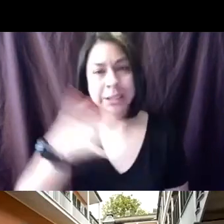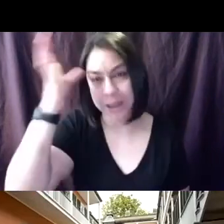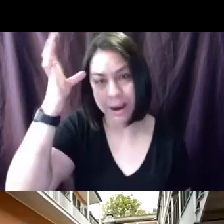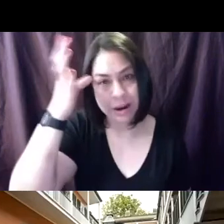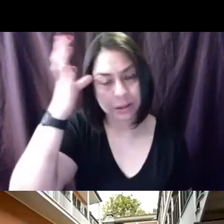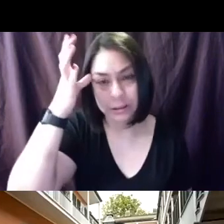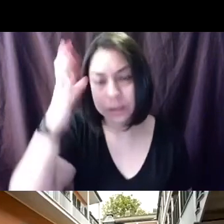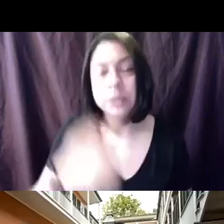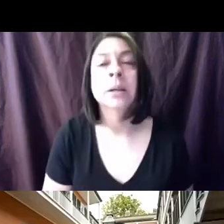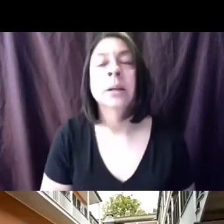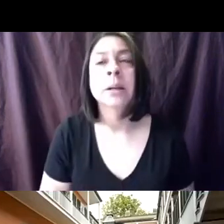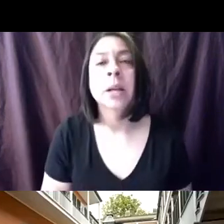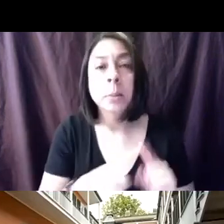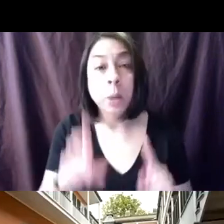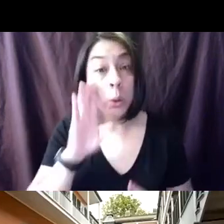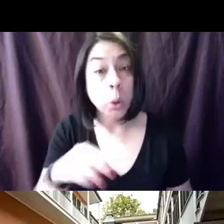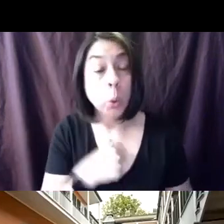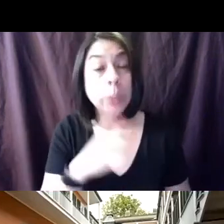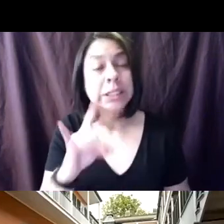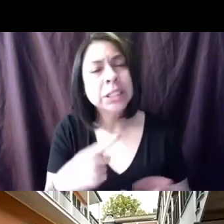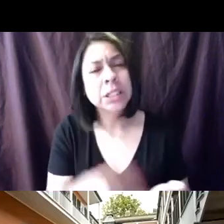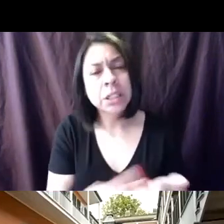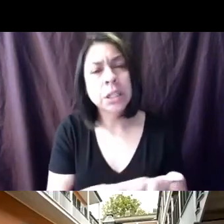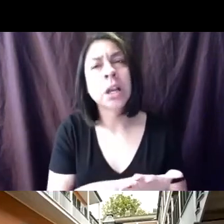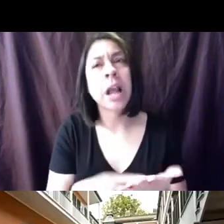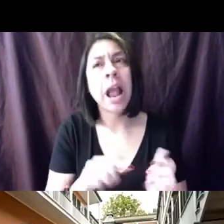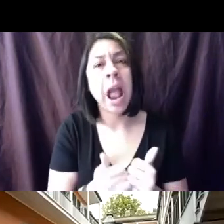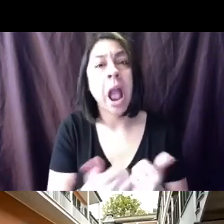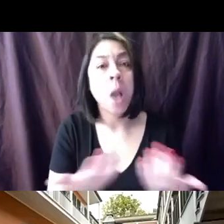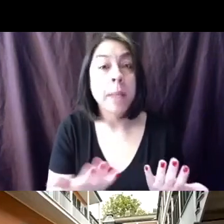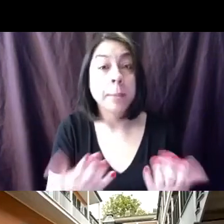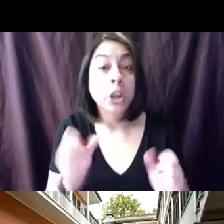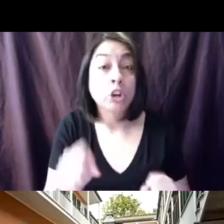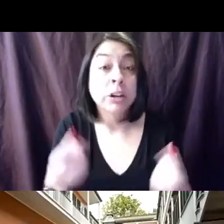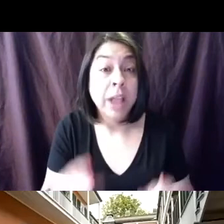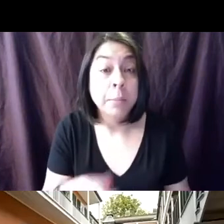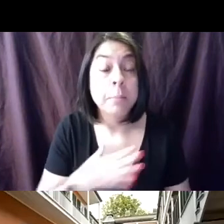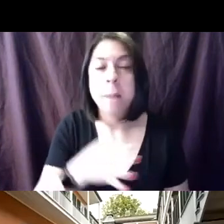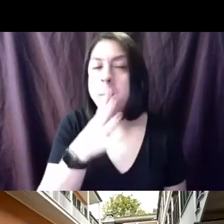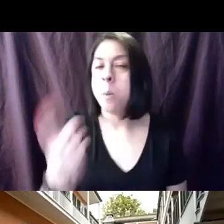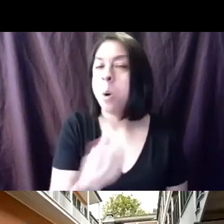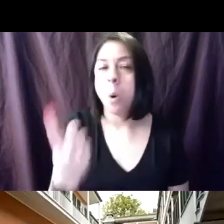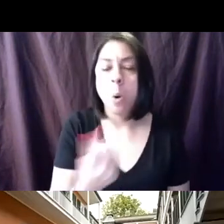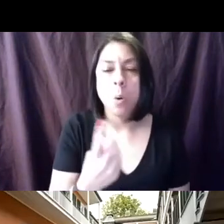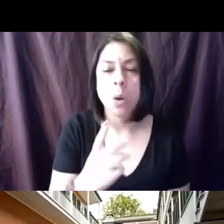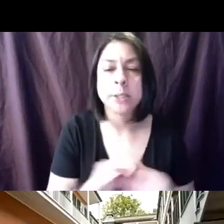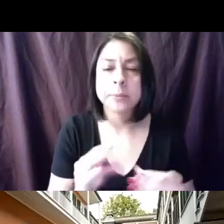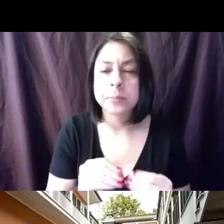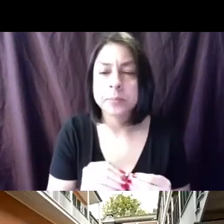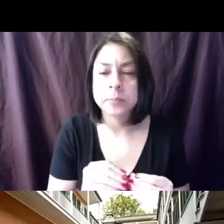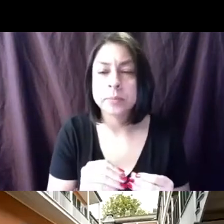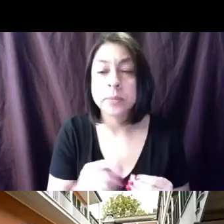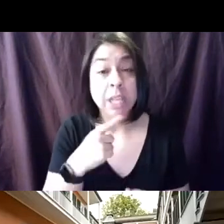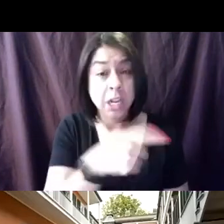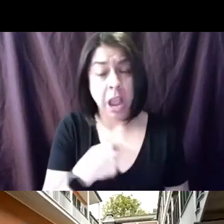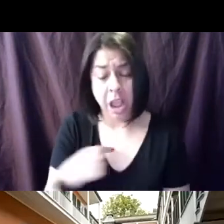But, you know, we talked about how it could have been, you know, but my mom always said that she paid her